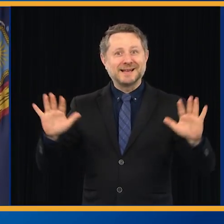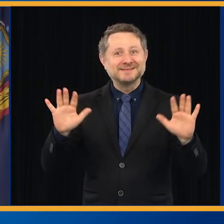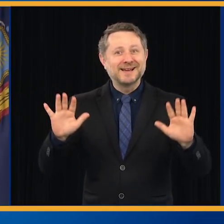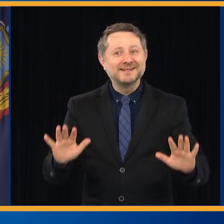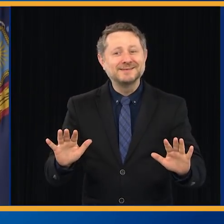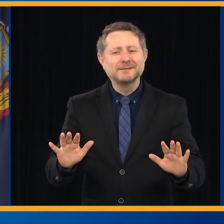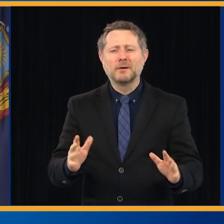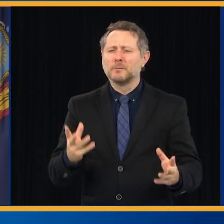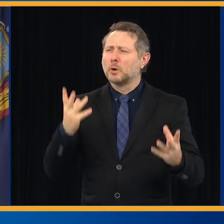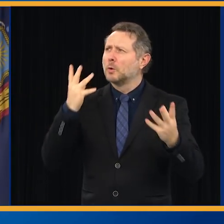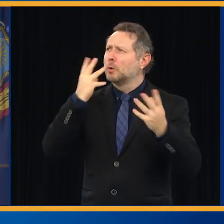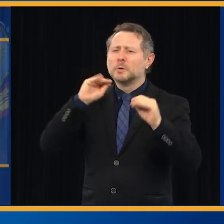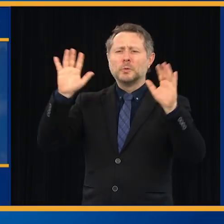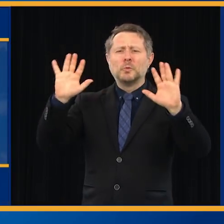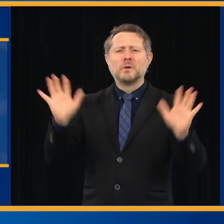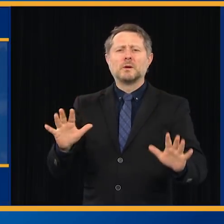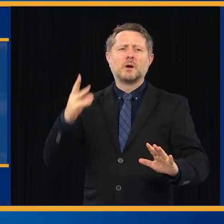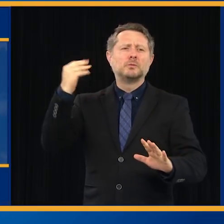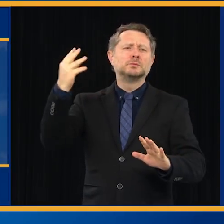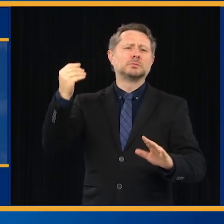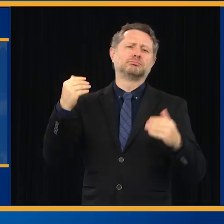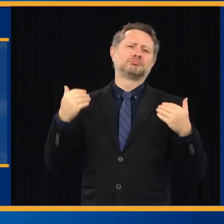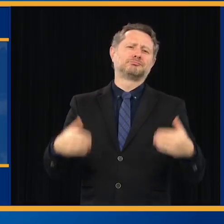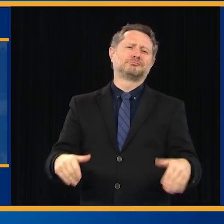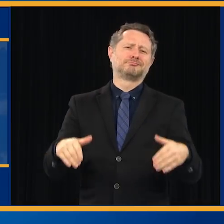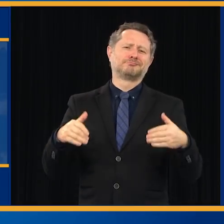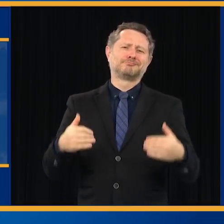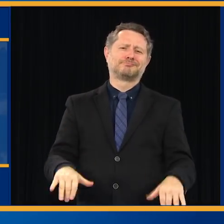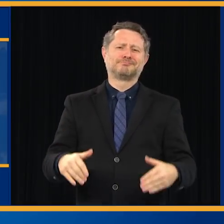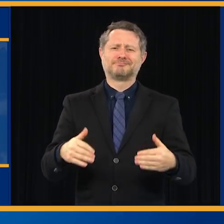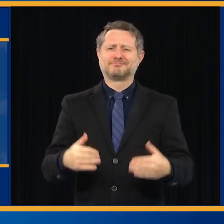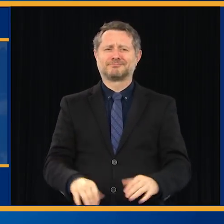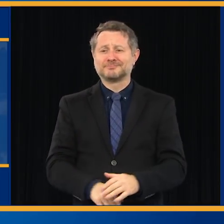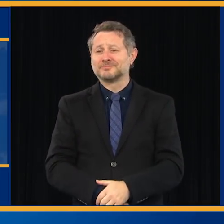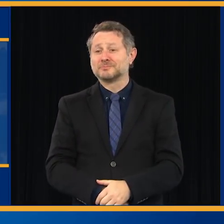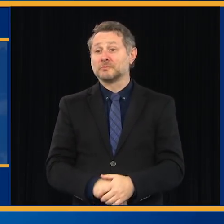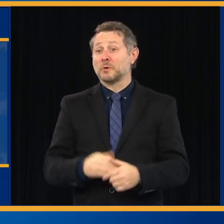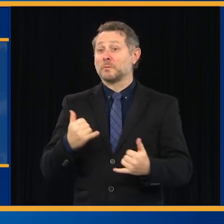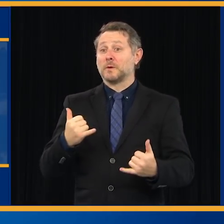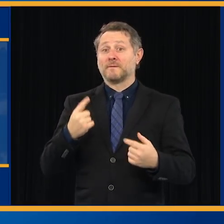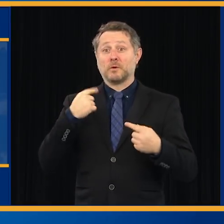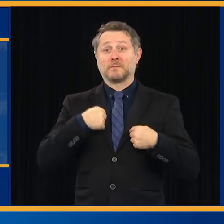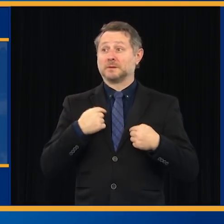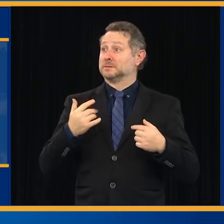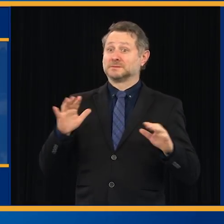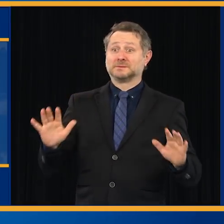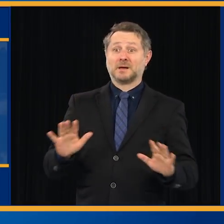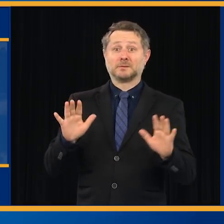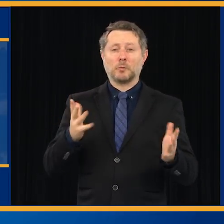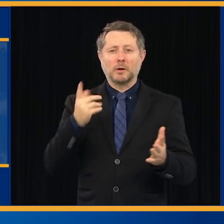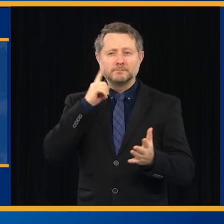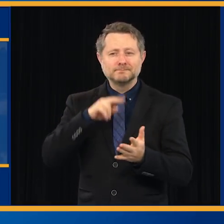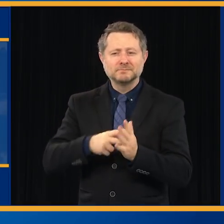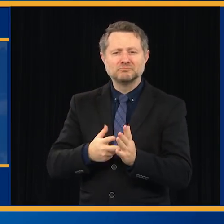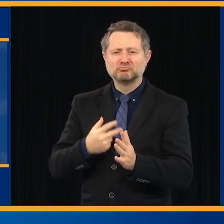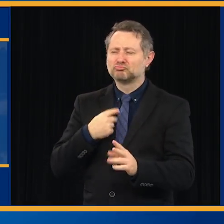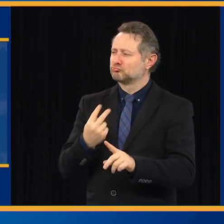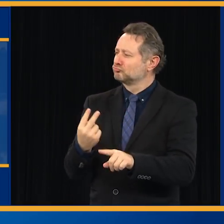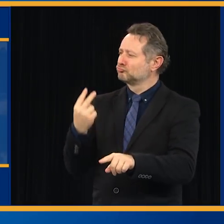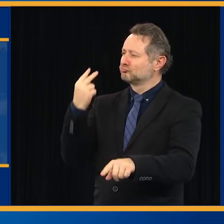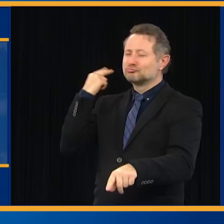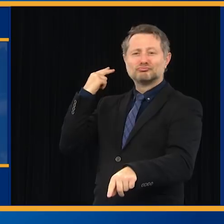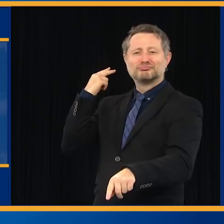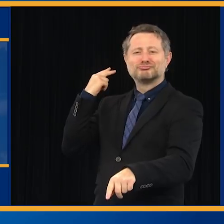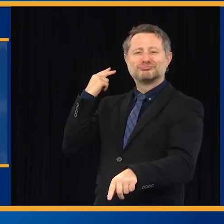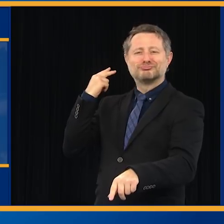day in New York City. Sunday for me is a day of reflection, and we'll do a little reflecting. Today is day